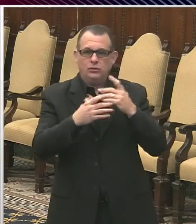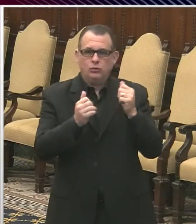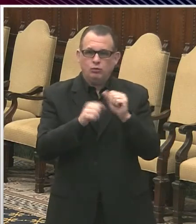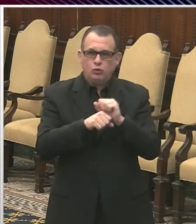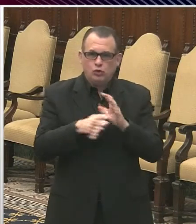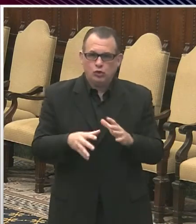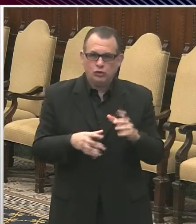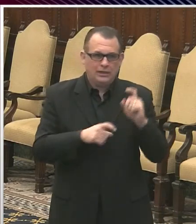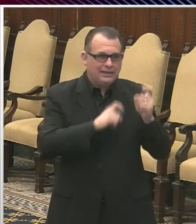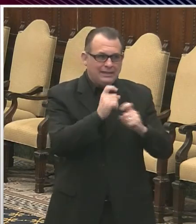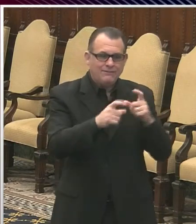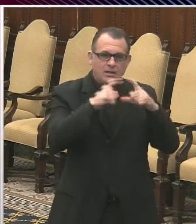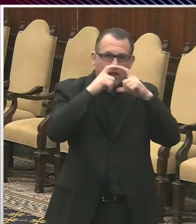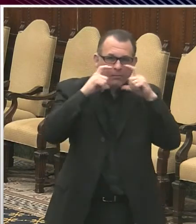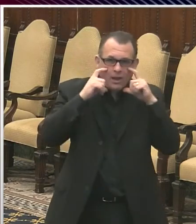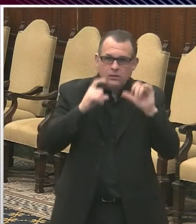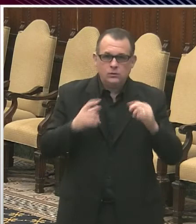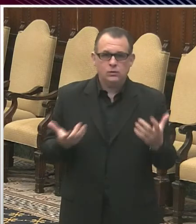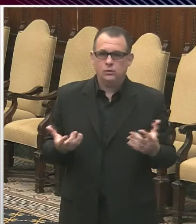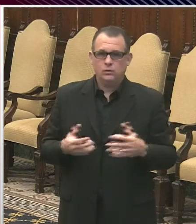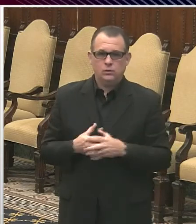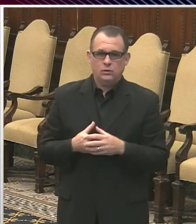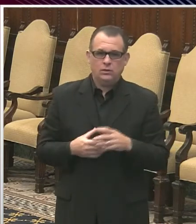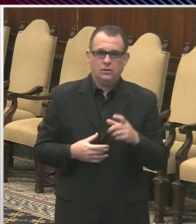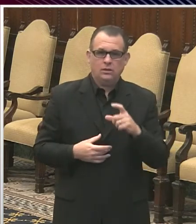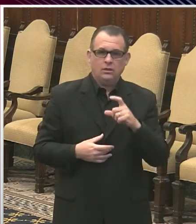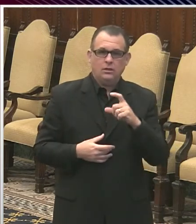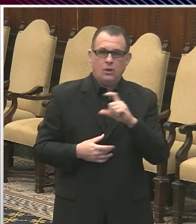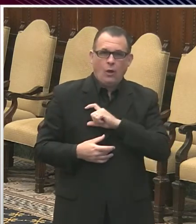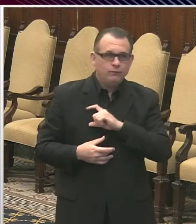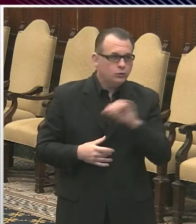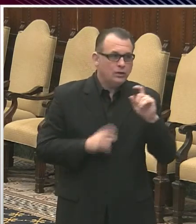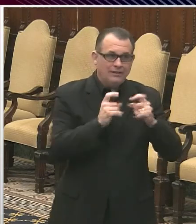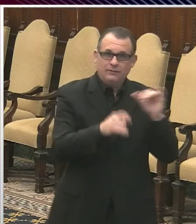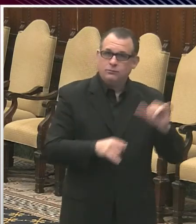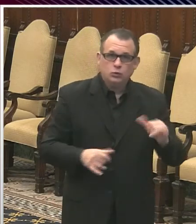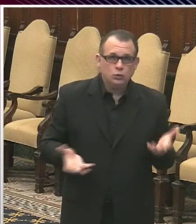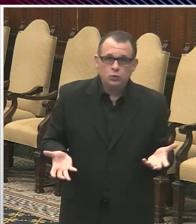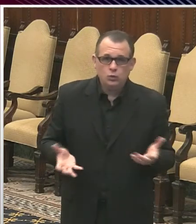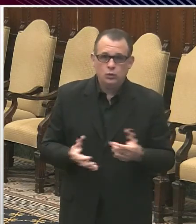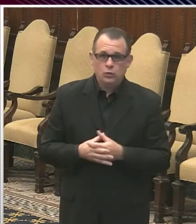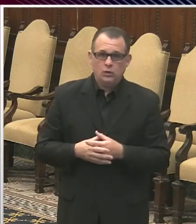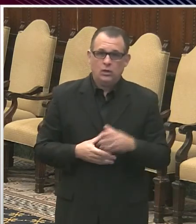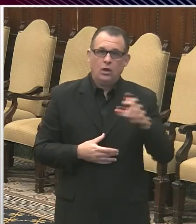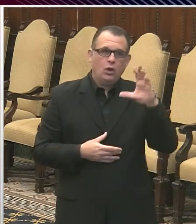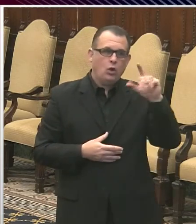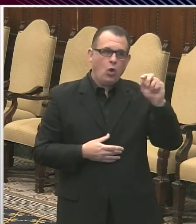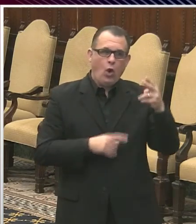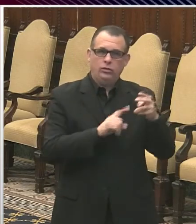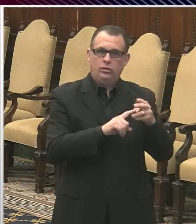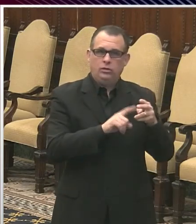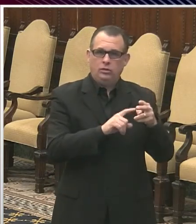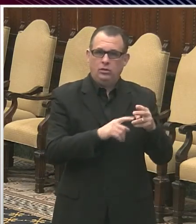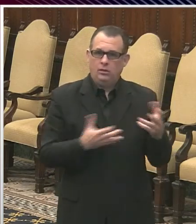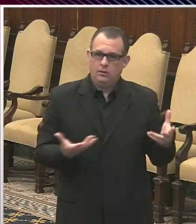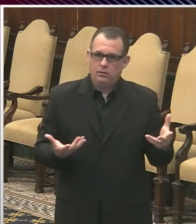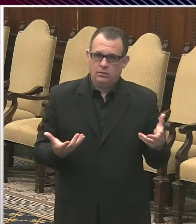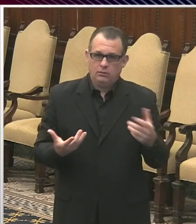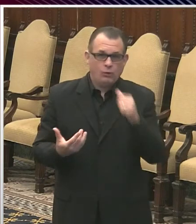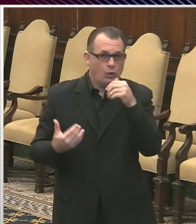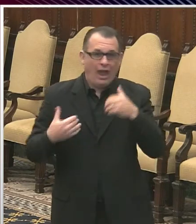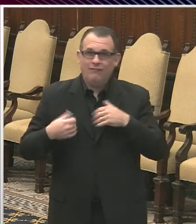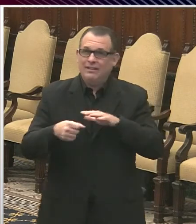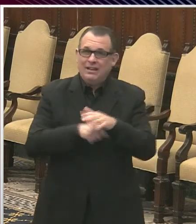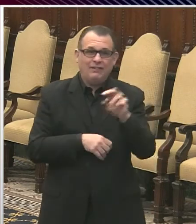officers, majority of the time for average interactions are also wearing cloth masks. So, we just don't have the N95s